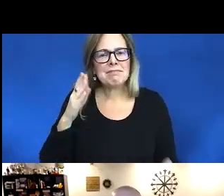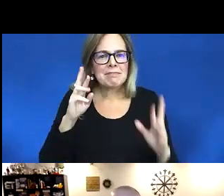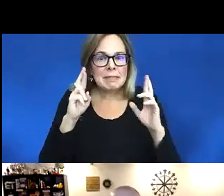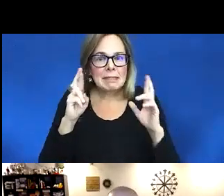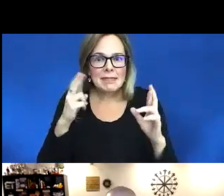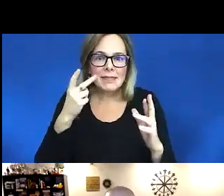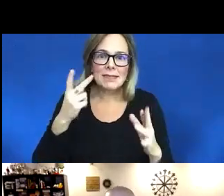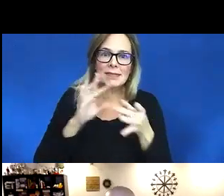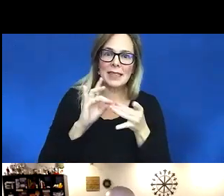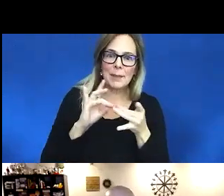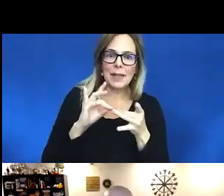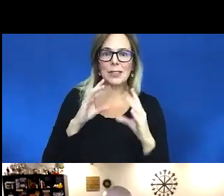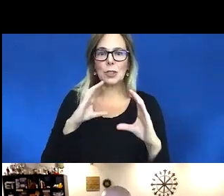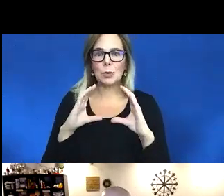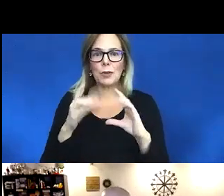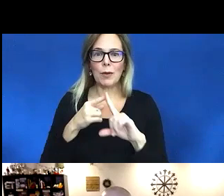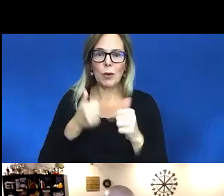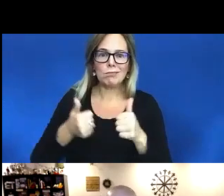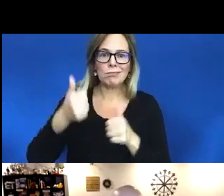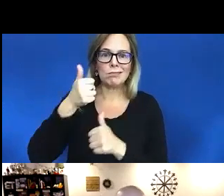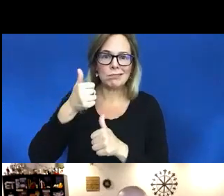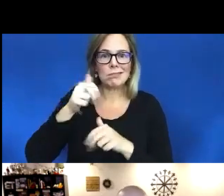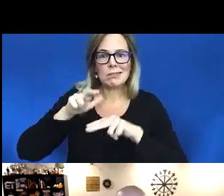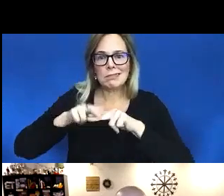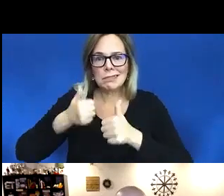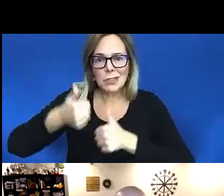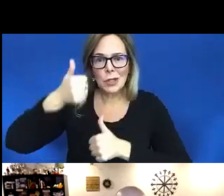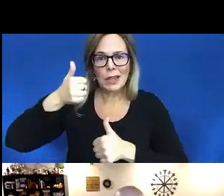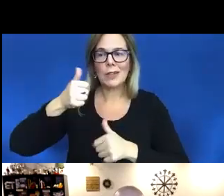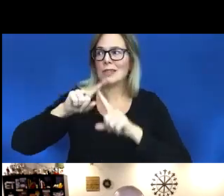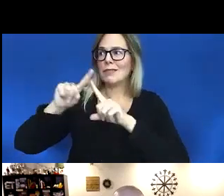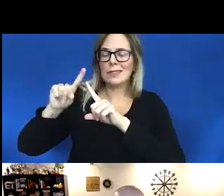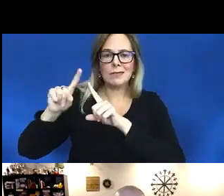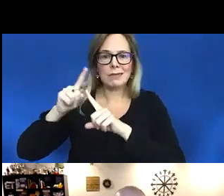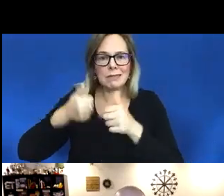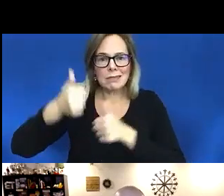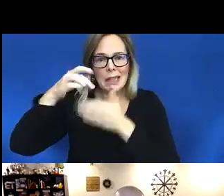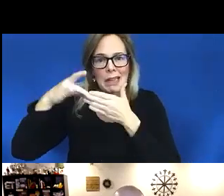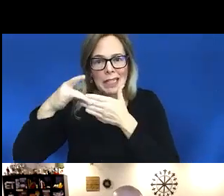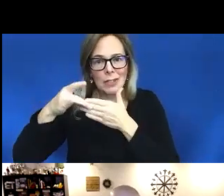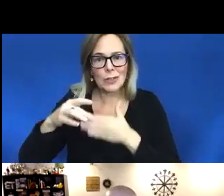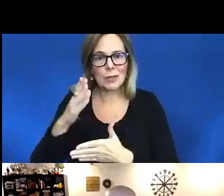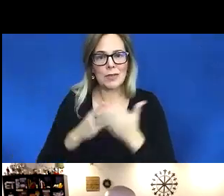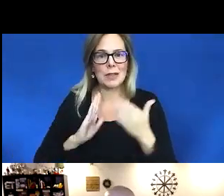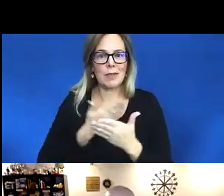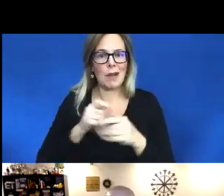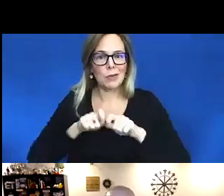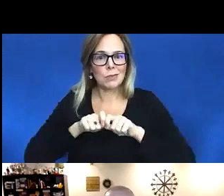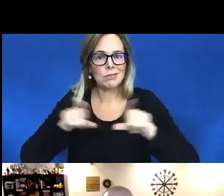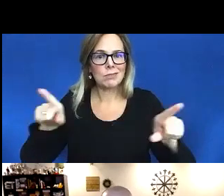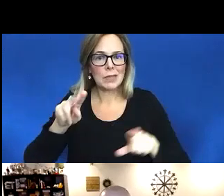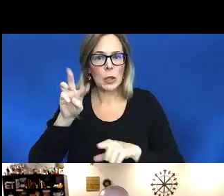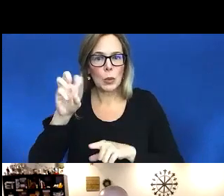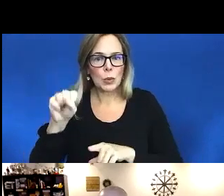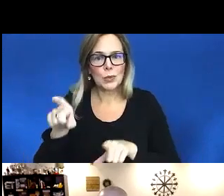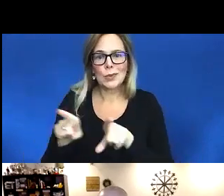communication from your department chairs, chief department administrators, operational leadership, or some of the news headlines that we've been posting. We've also shared this on some